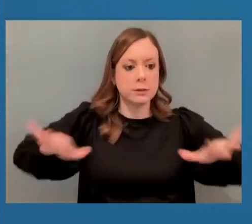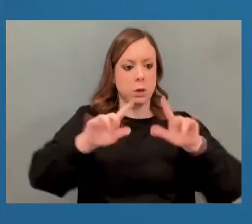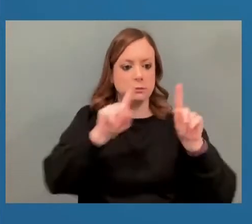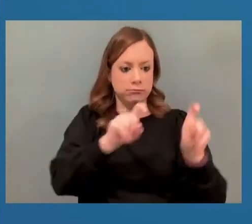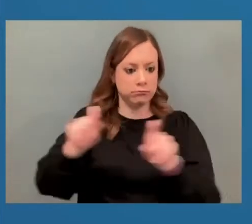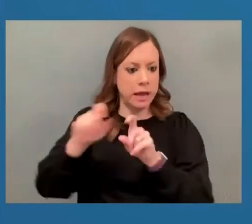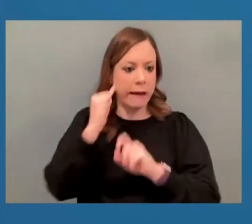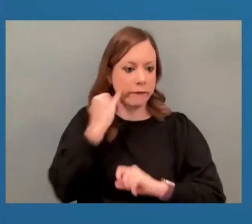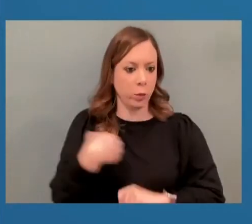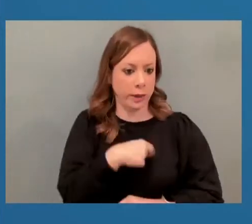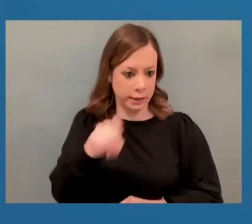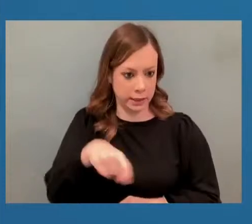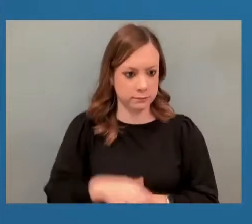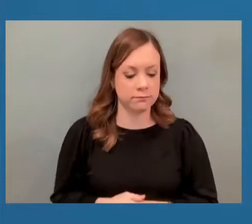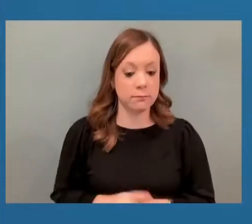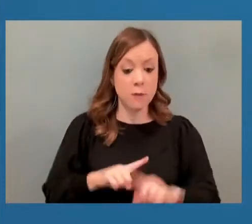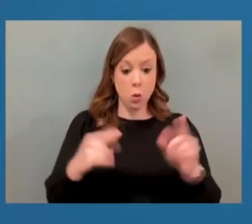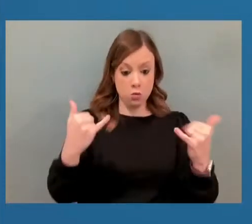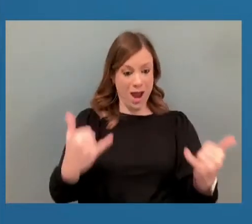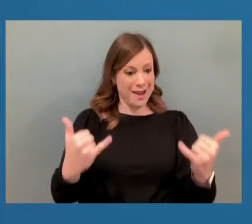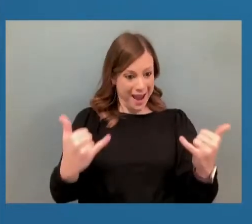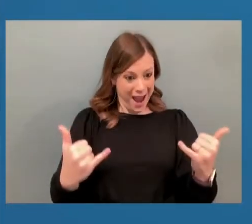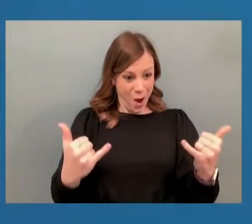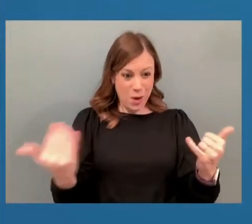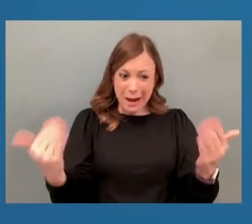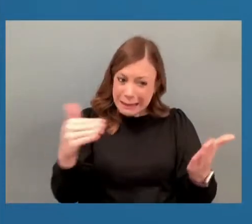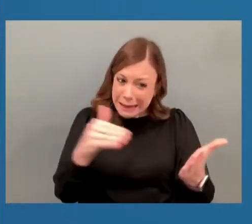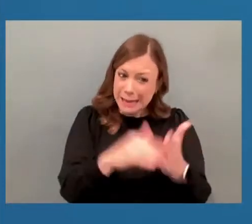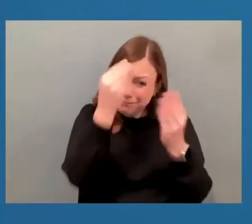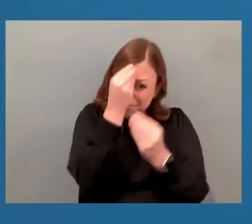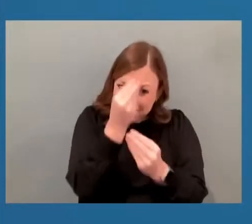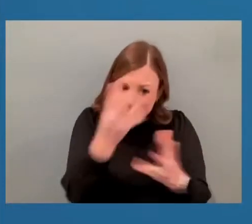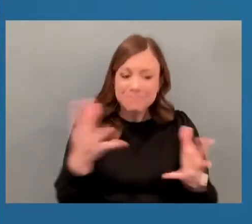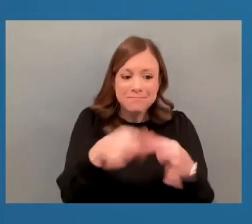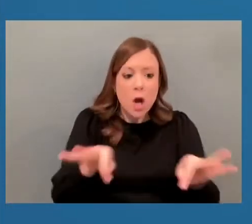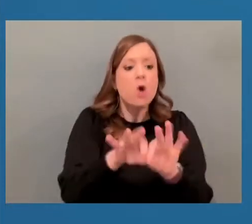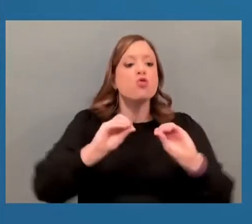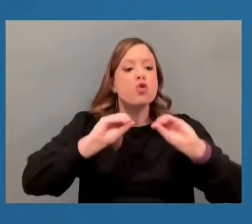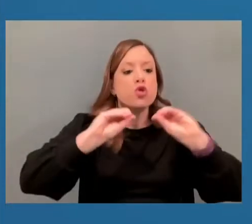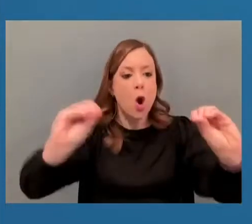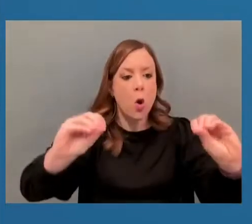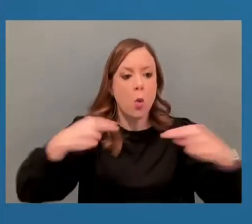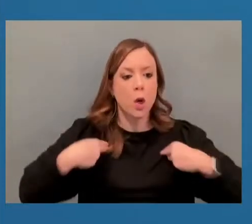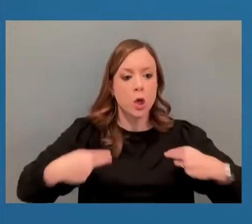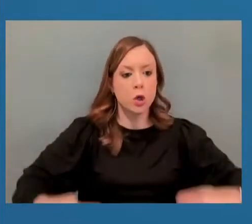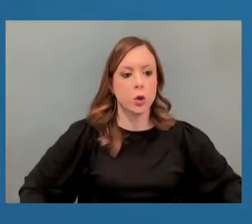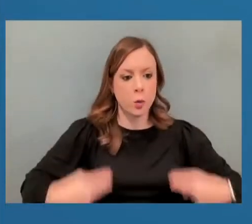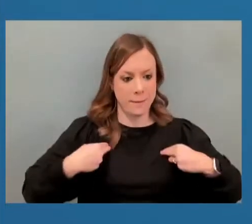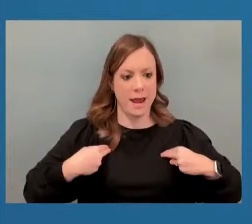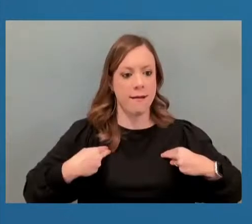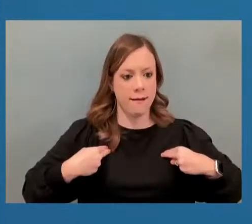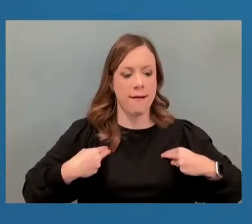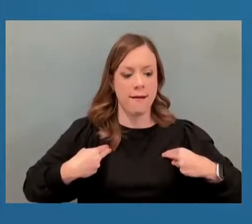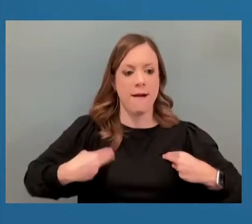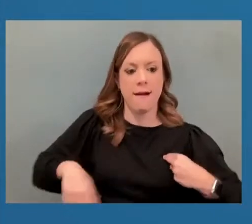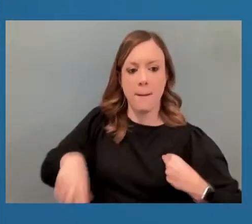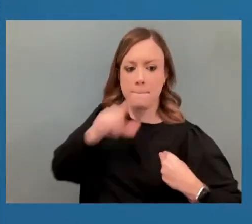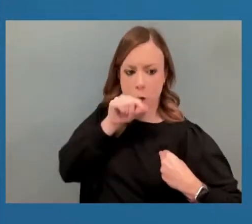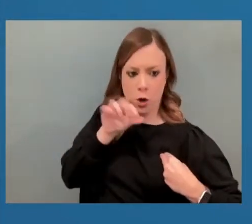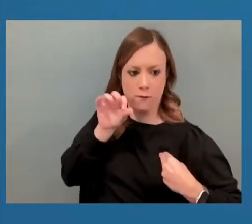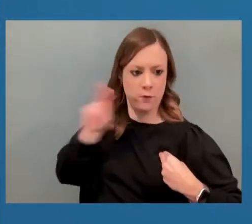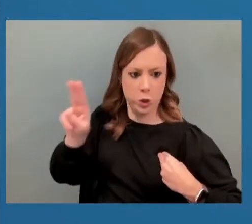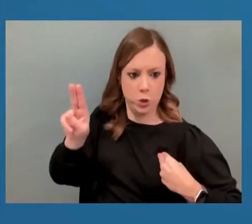this time, there's no human cases of avian influenza that have been diagnosed in New York State. And just to give you some